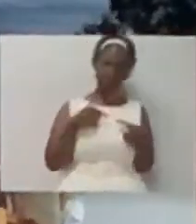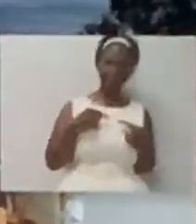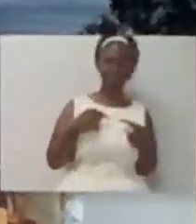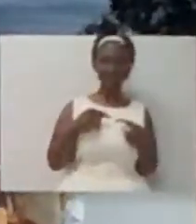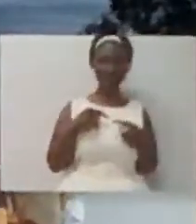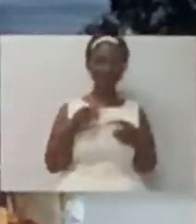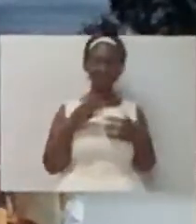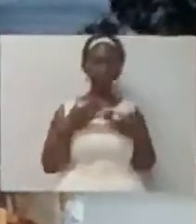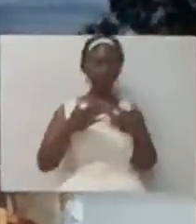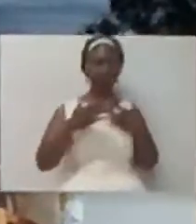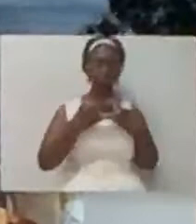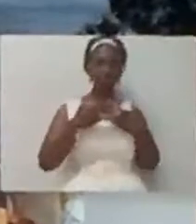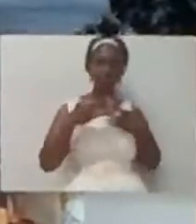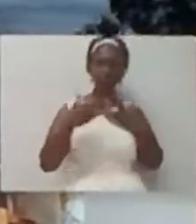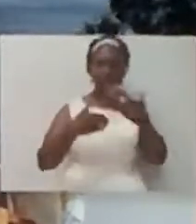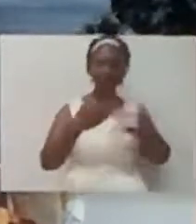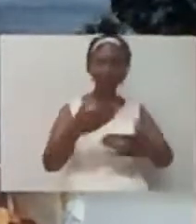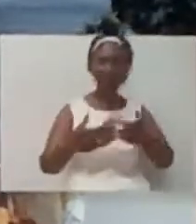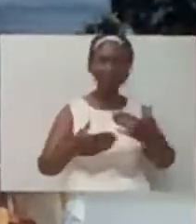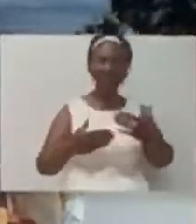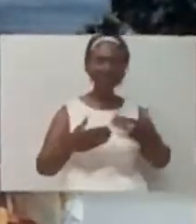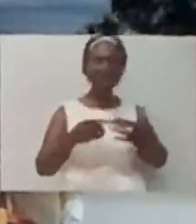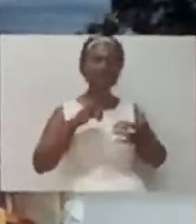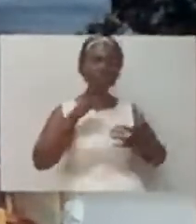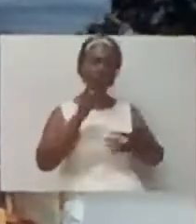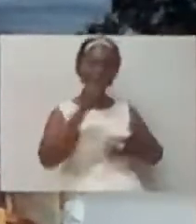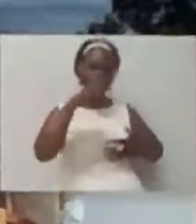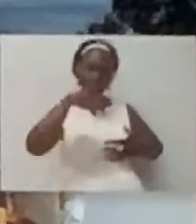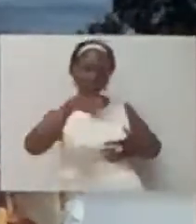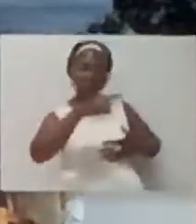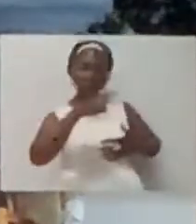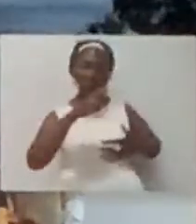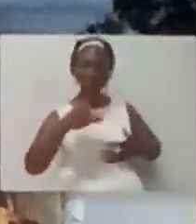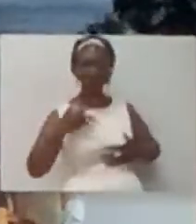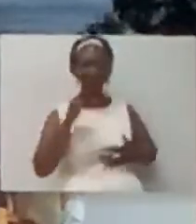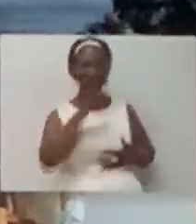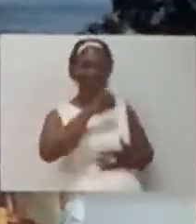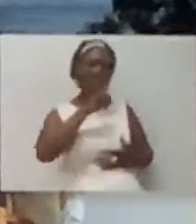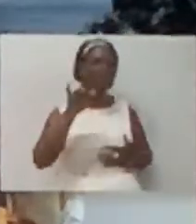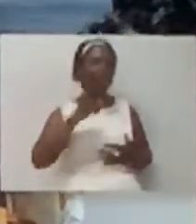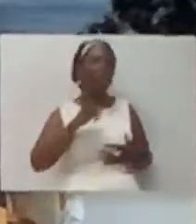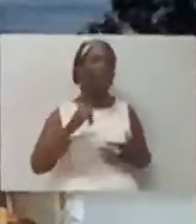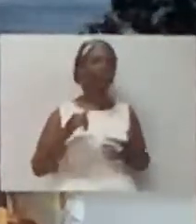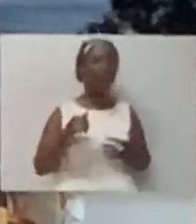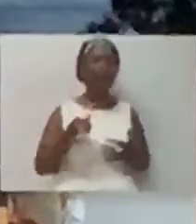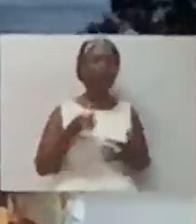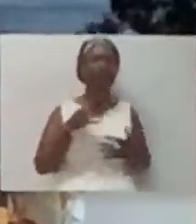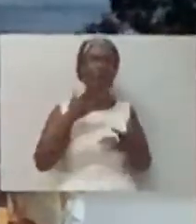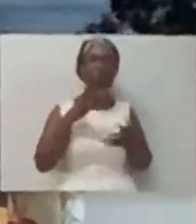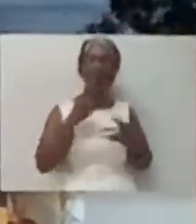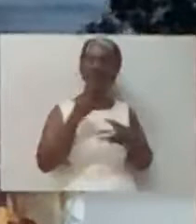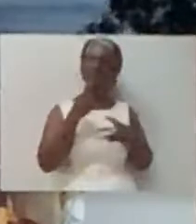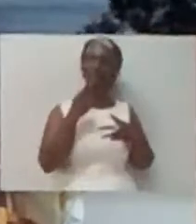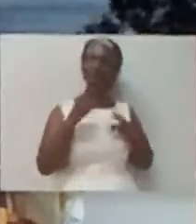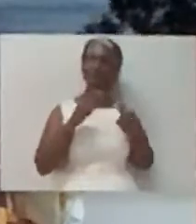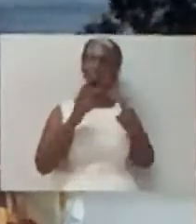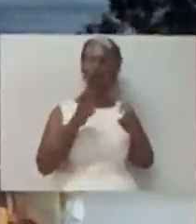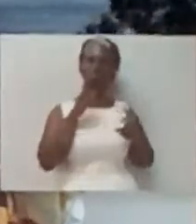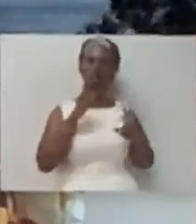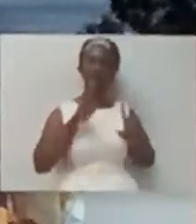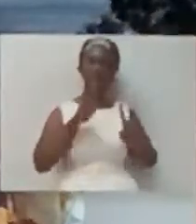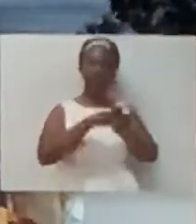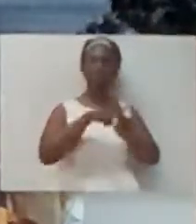on. And I'm sure many of you, including parents and family members, feel the same way. I would like to say a quote